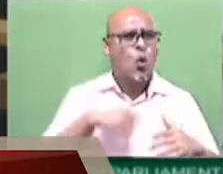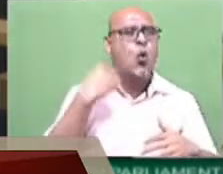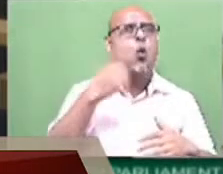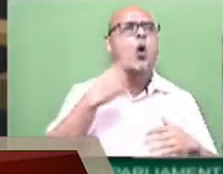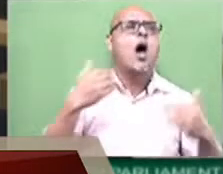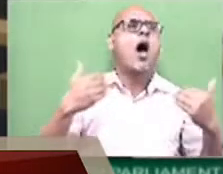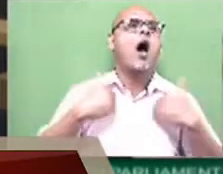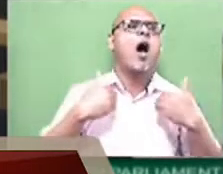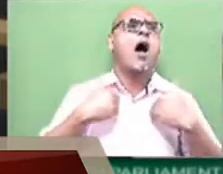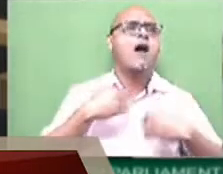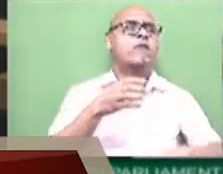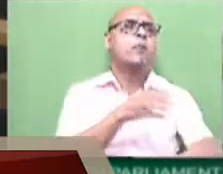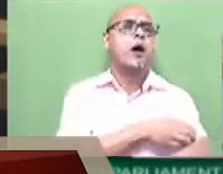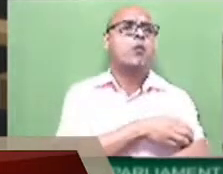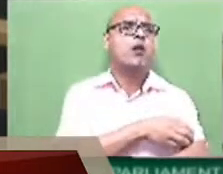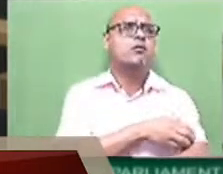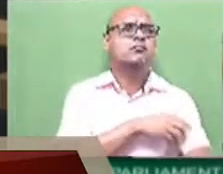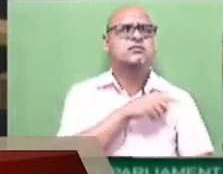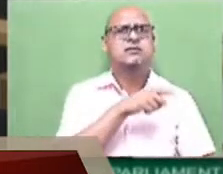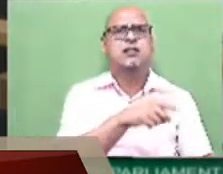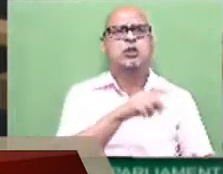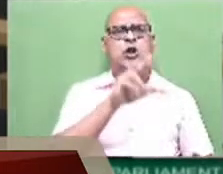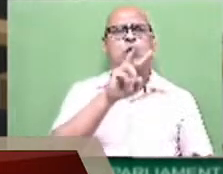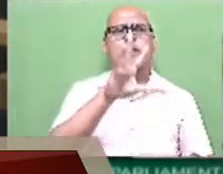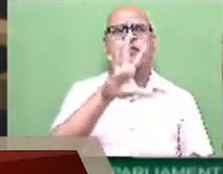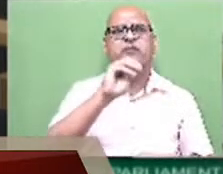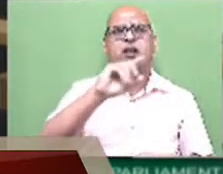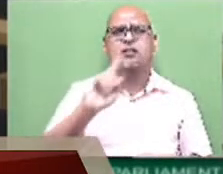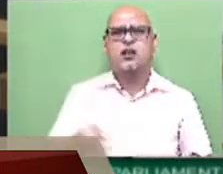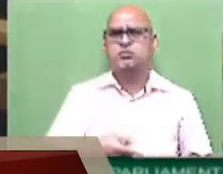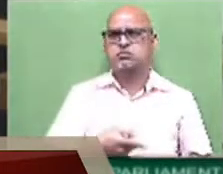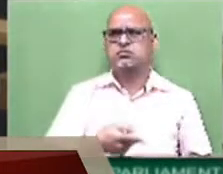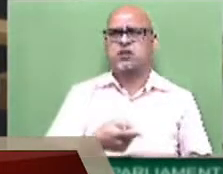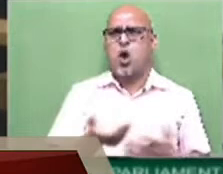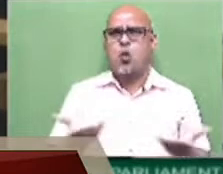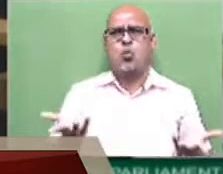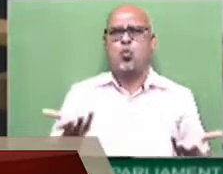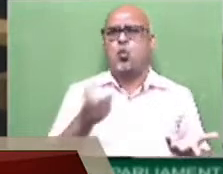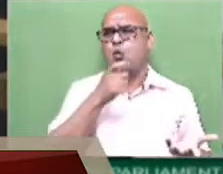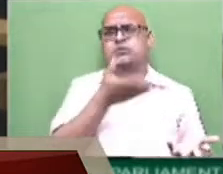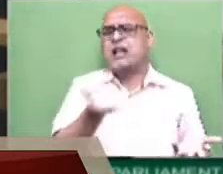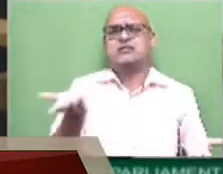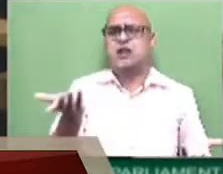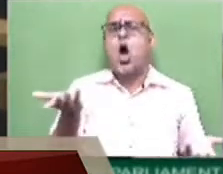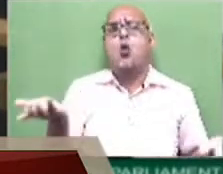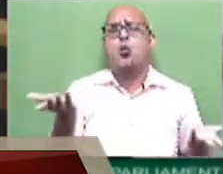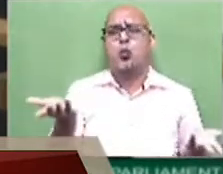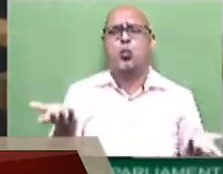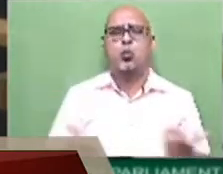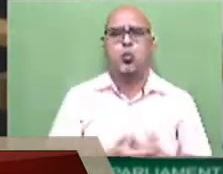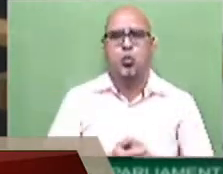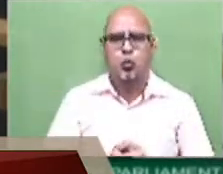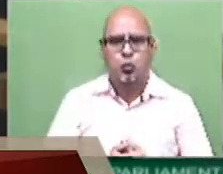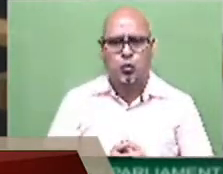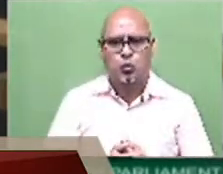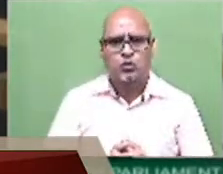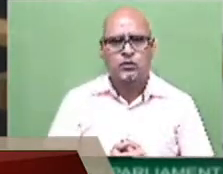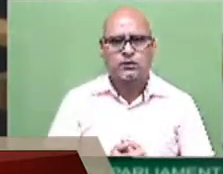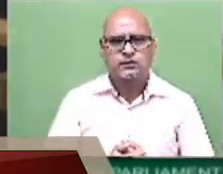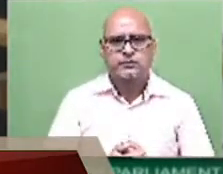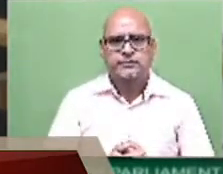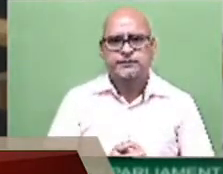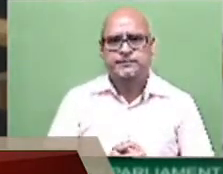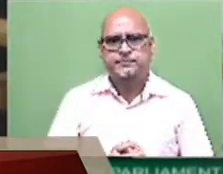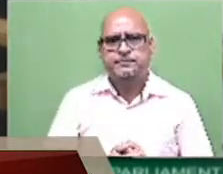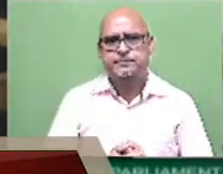point of clarification in terms of the difference in the maximum penalties as prescribed in this particular piece of